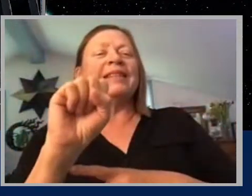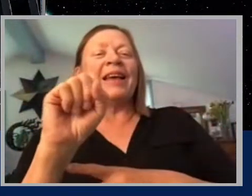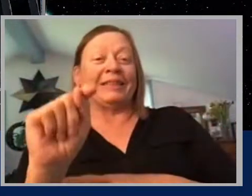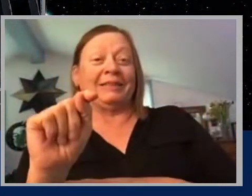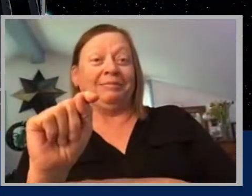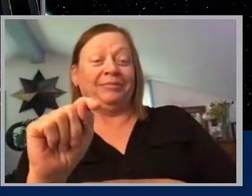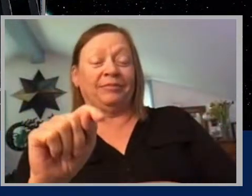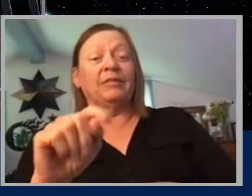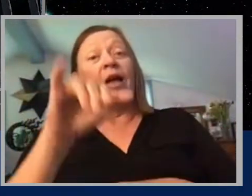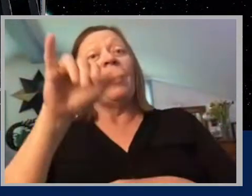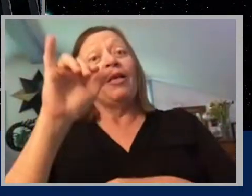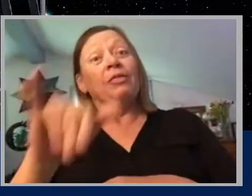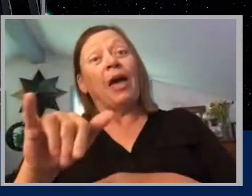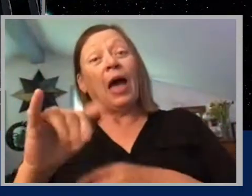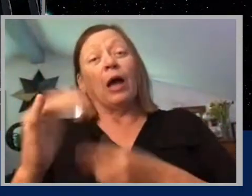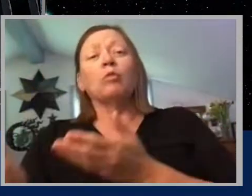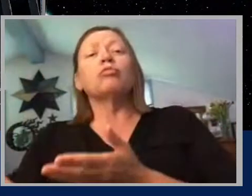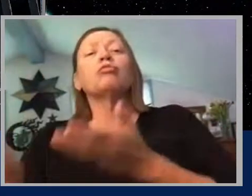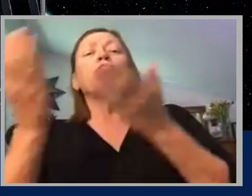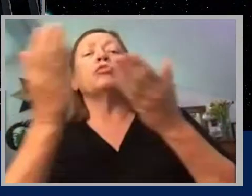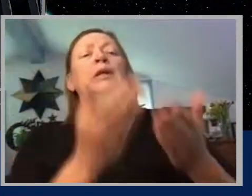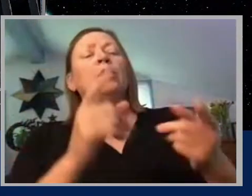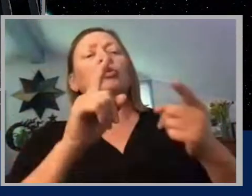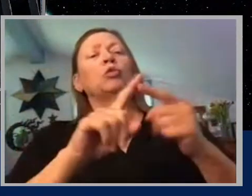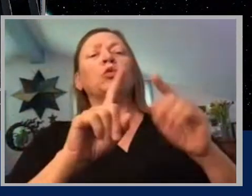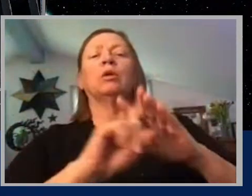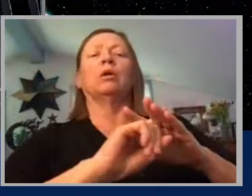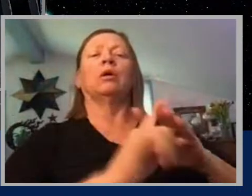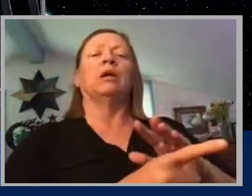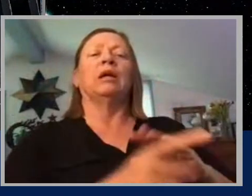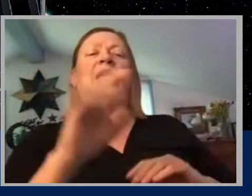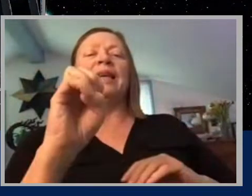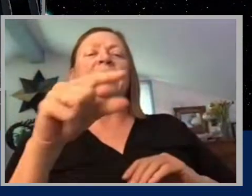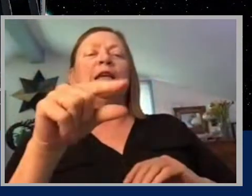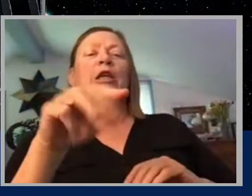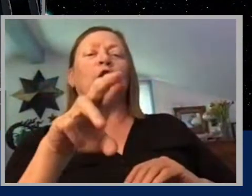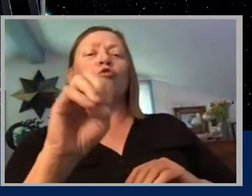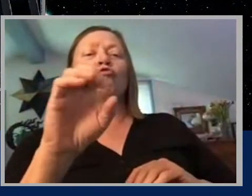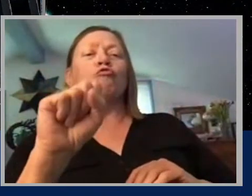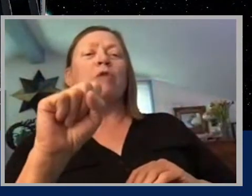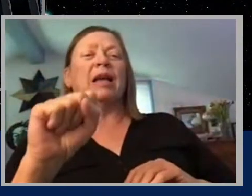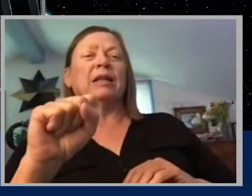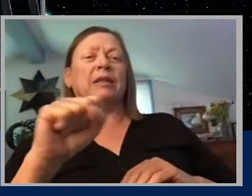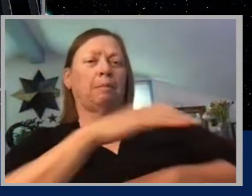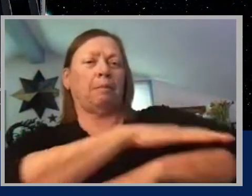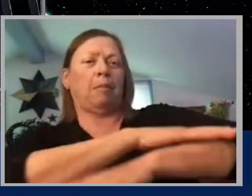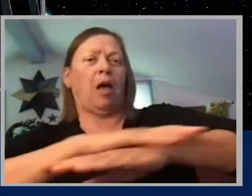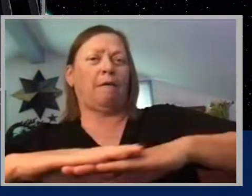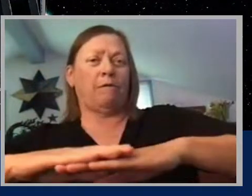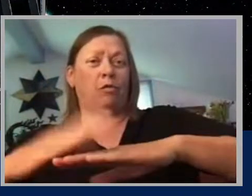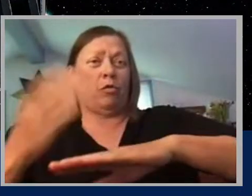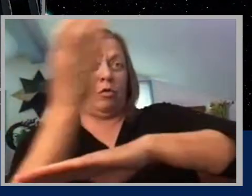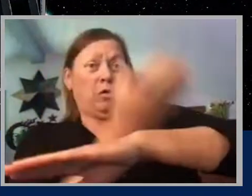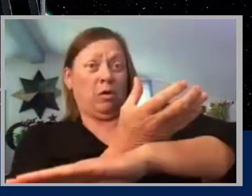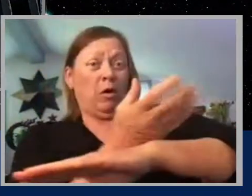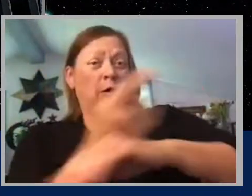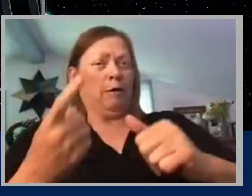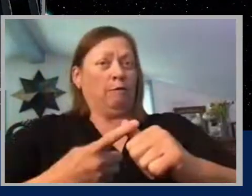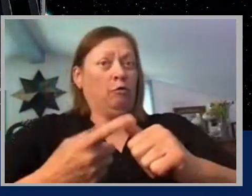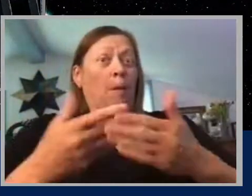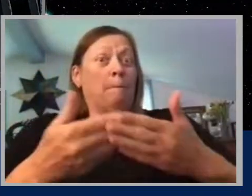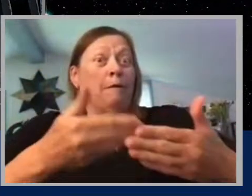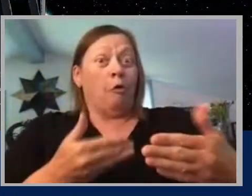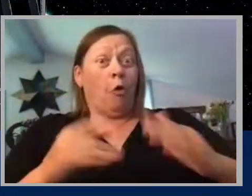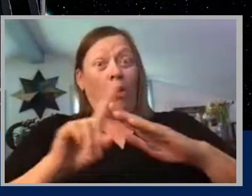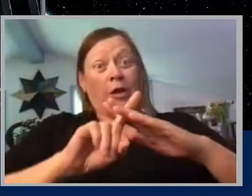platform, where they do another set of hazardous sniff checks to make sure that we didn't miss anything while we were in the water. Nothing has changed during